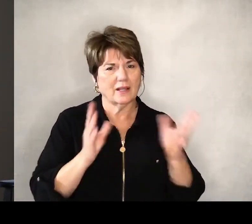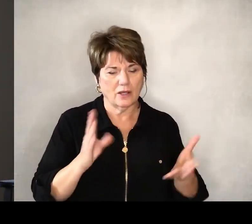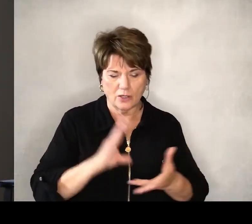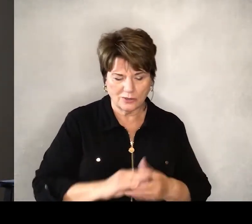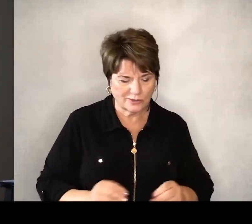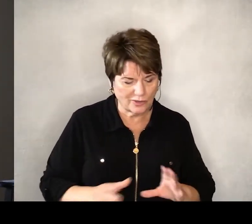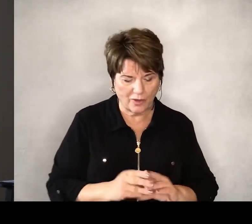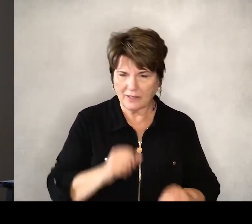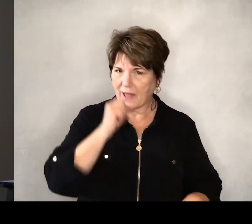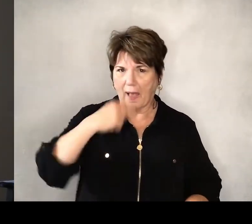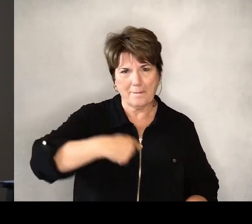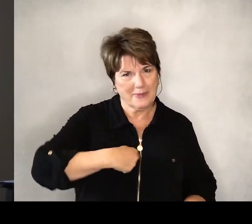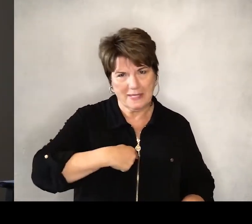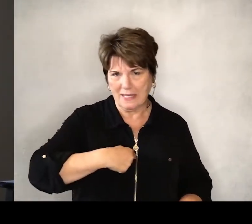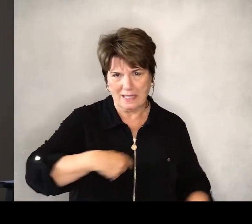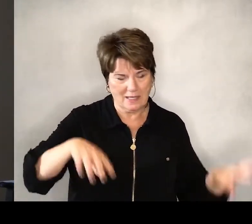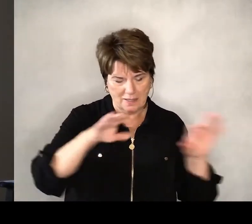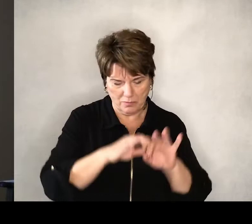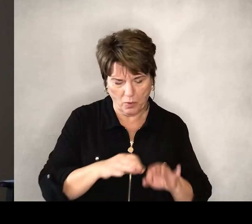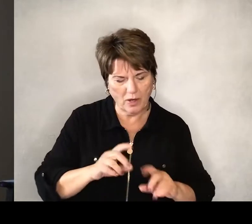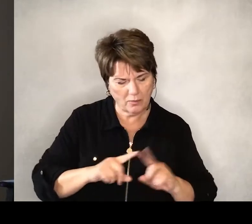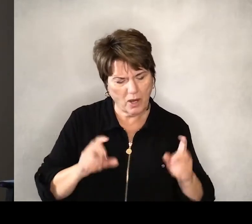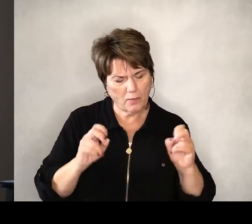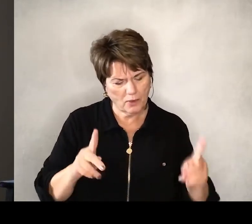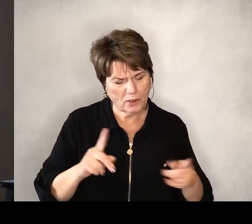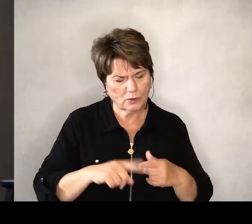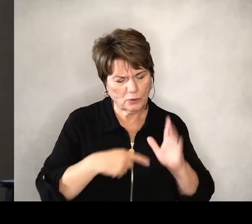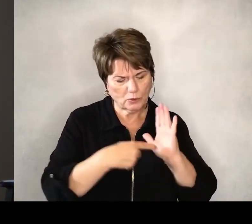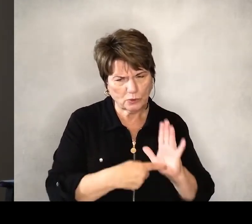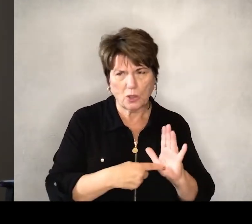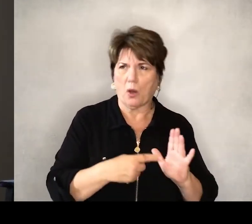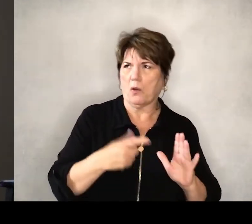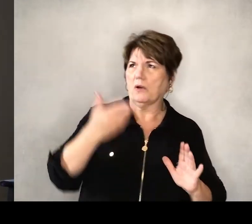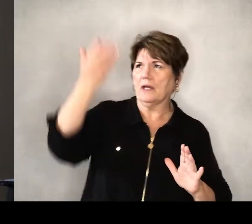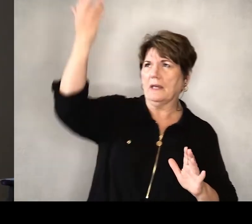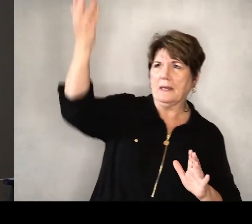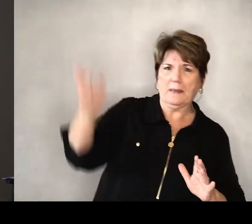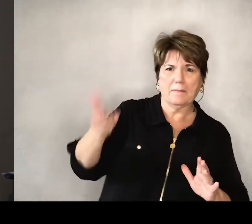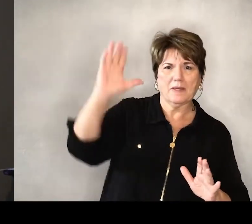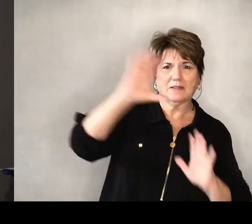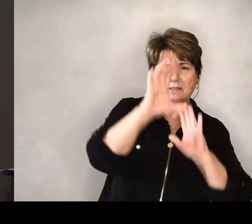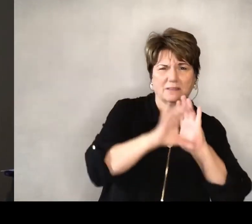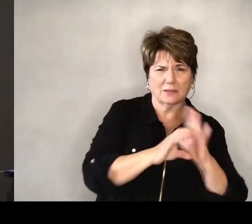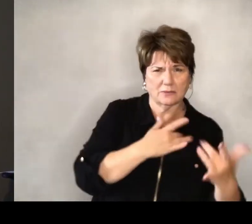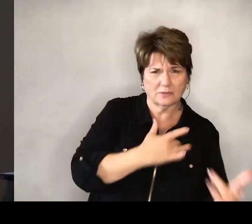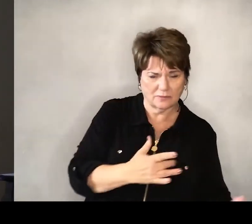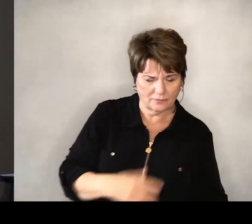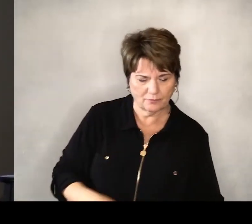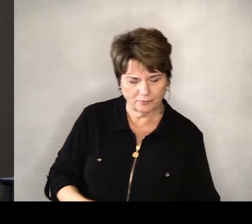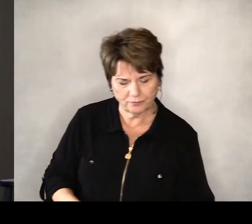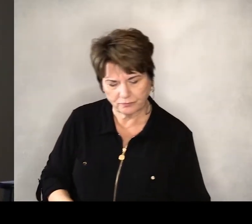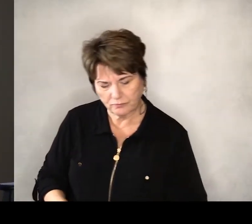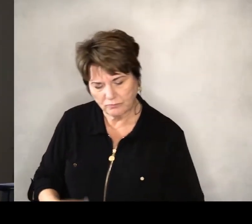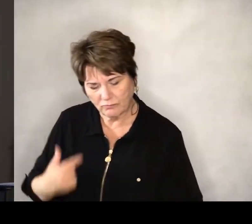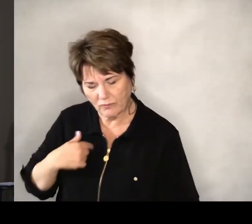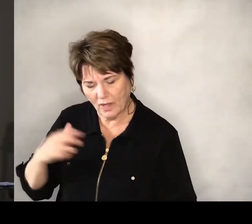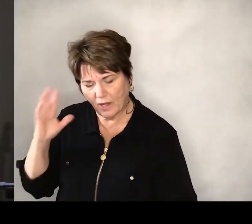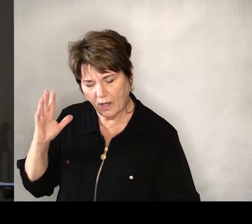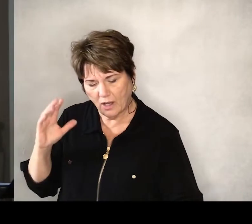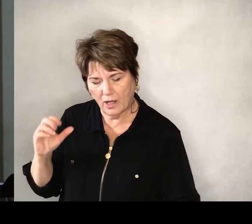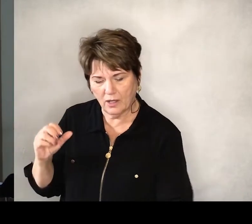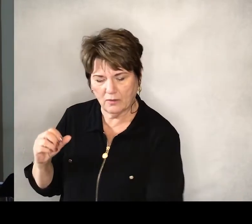is not having me at center stage. Really, it's the opportunity to kind of showcase who God is in some ways, right? So I had been working